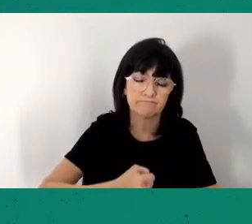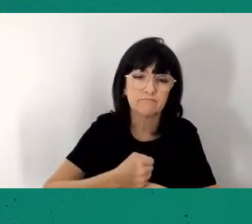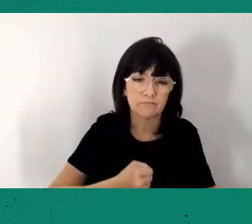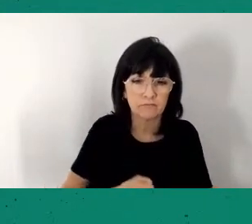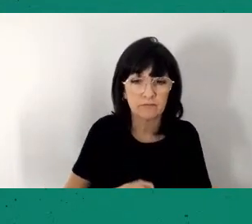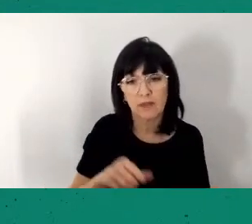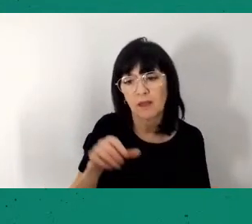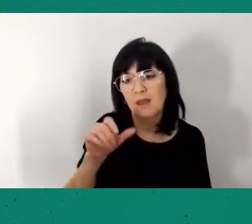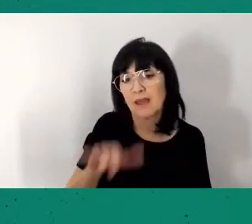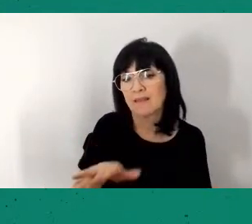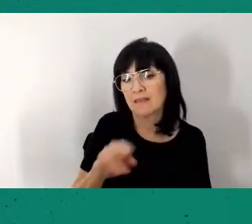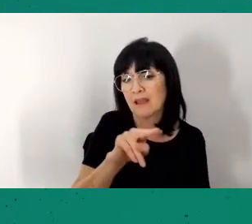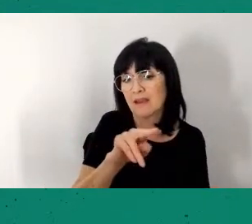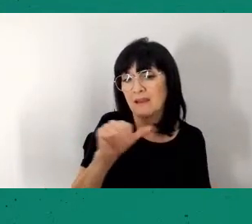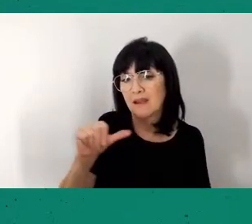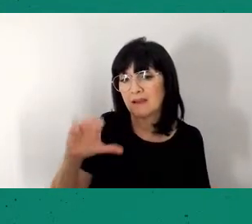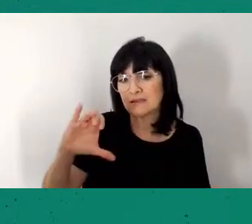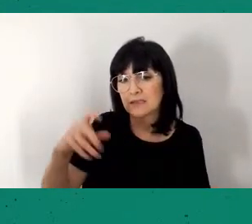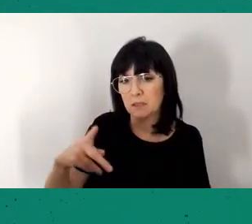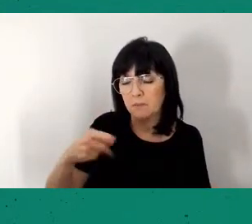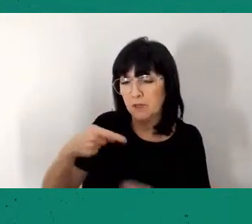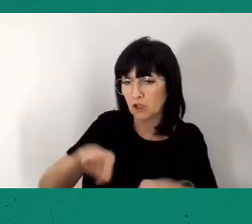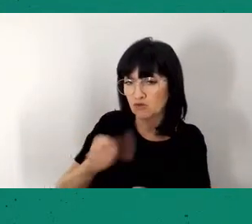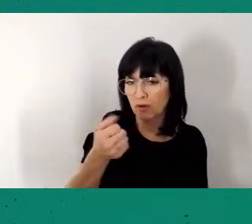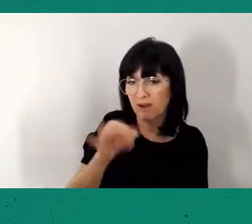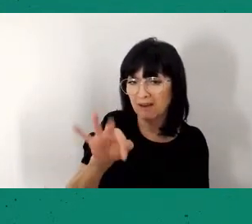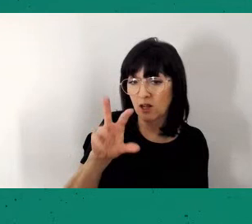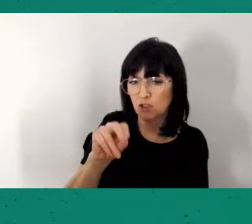1930s came to the conclusion that